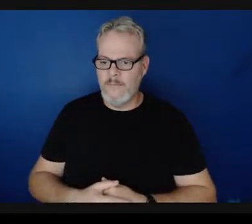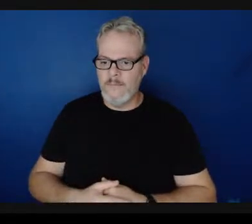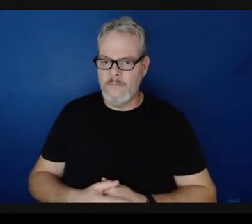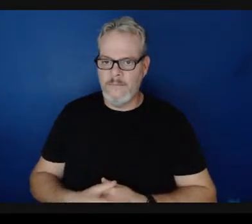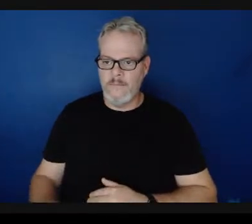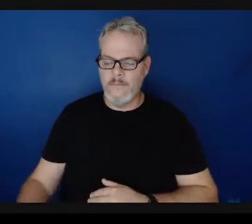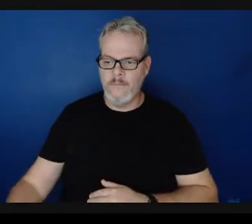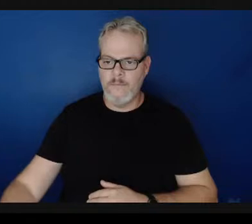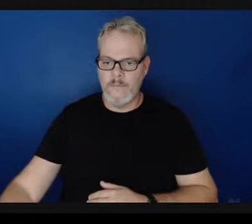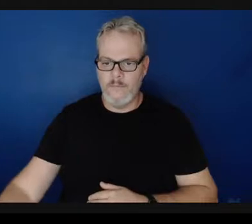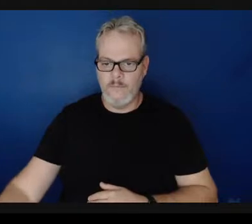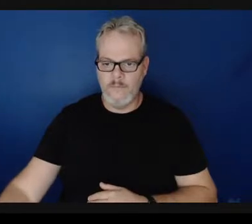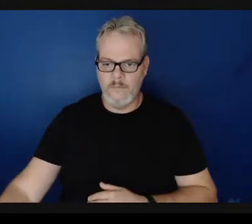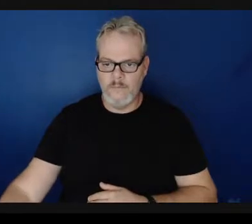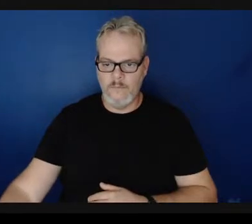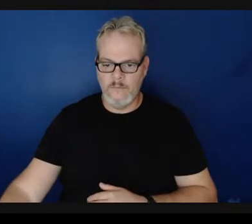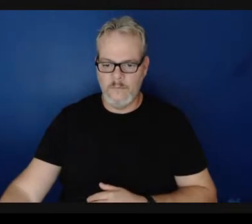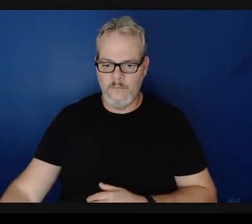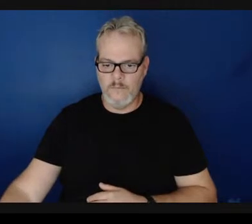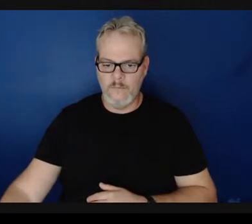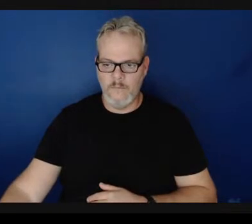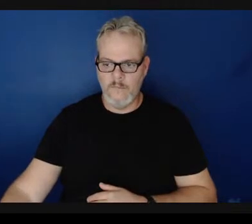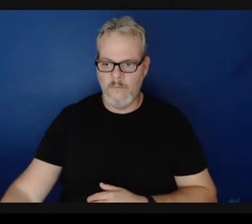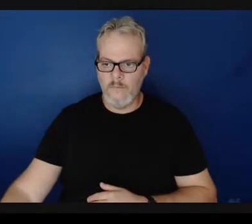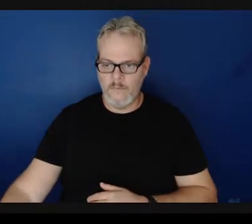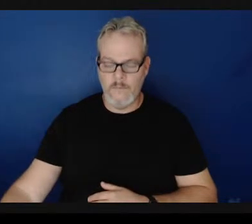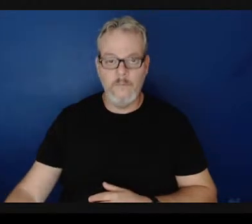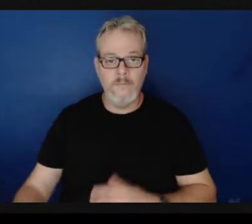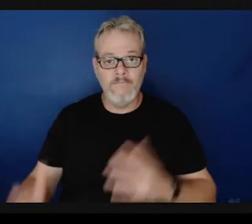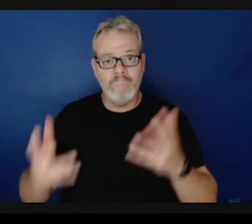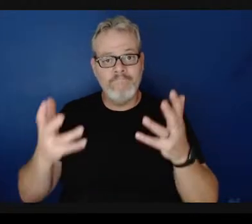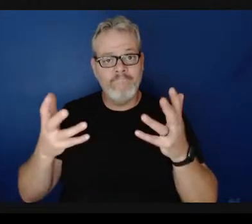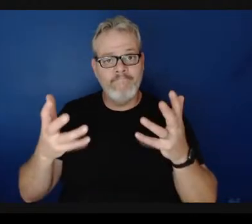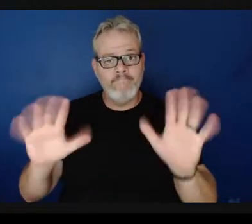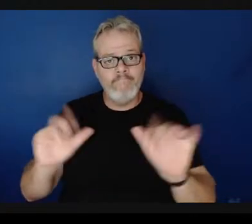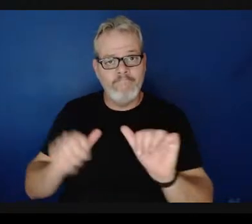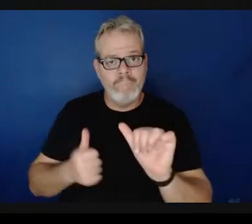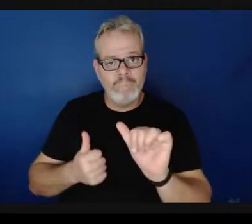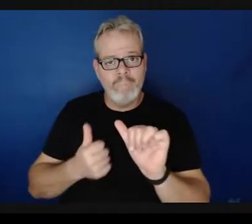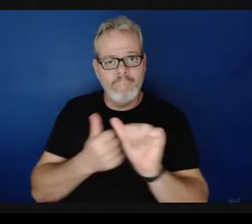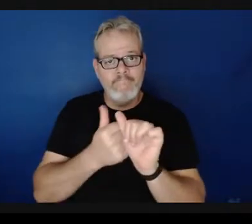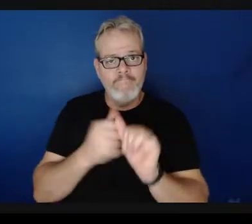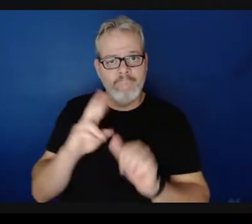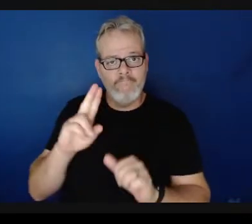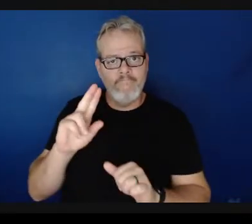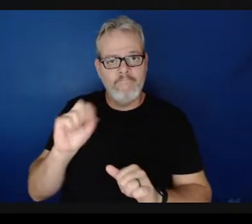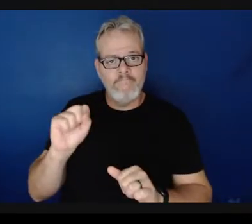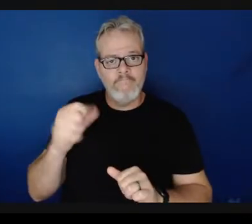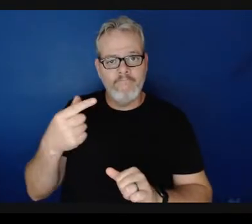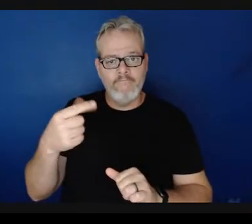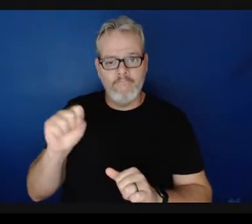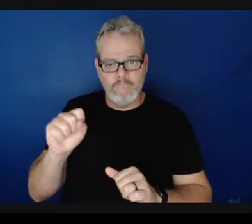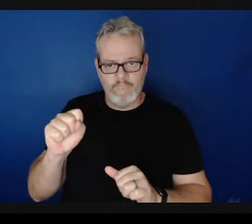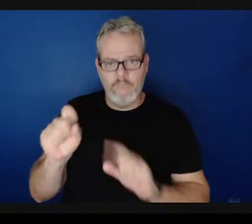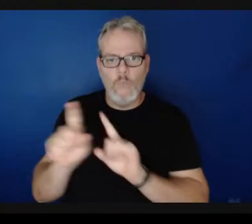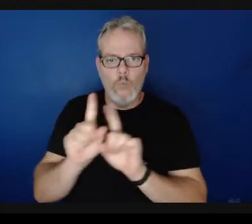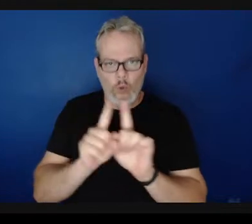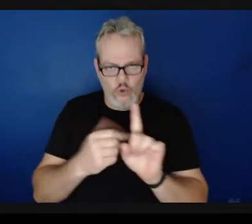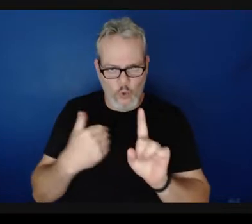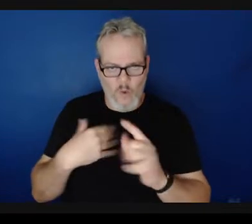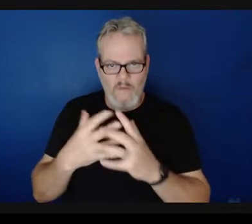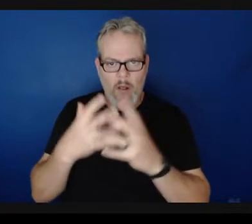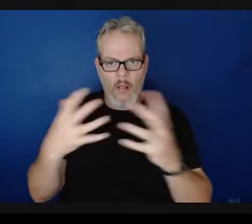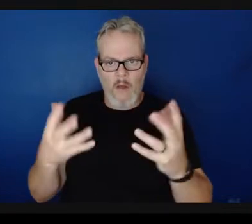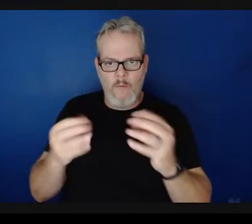So that is the story here from the USGS. We have all the data streams as well, and we show them to